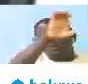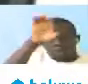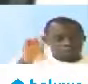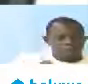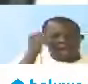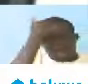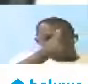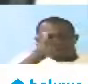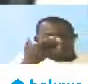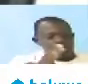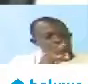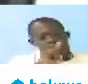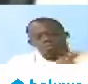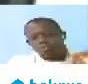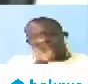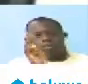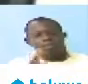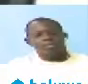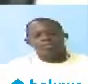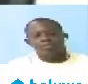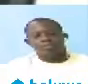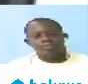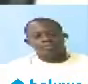au mane nyama bari mole mari.